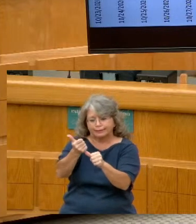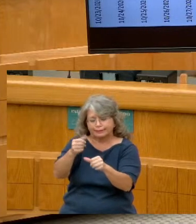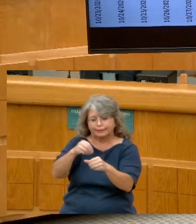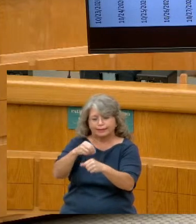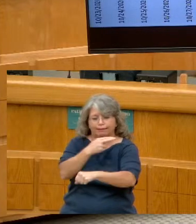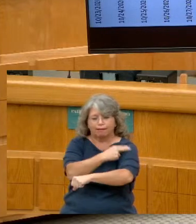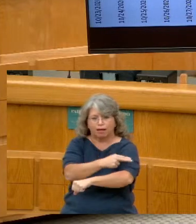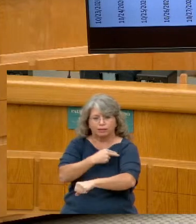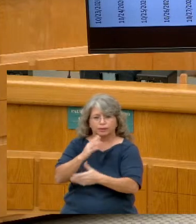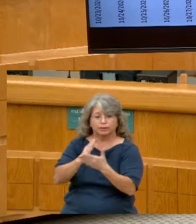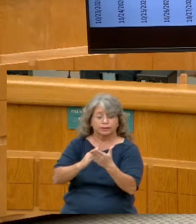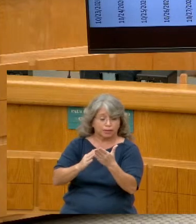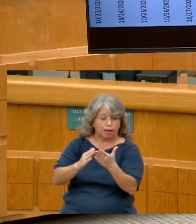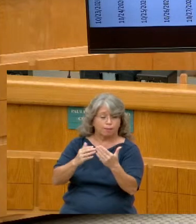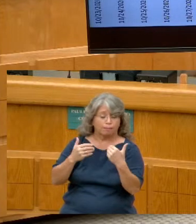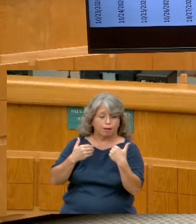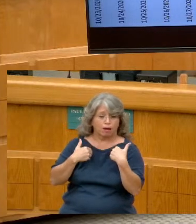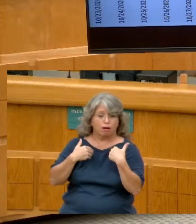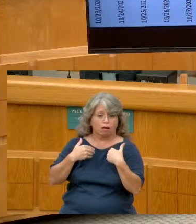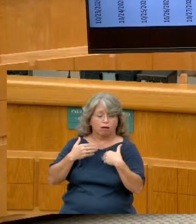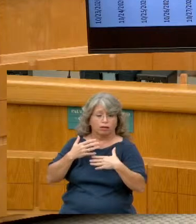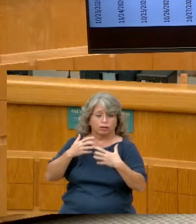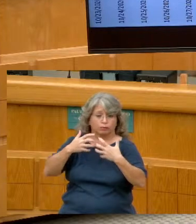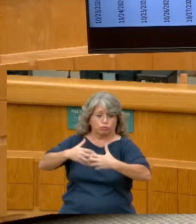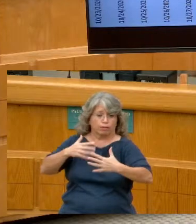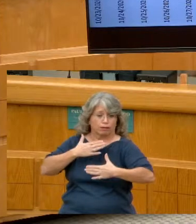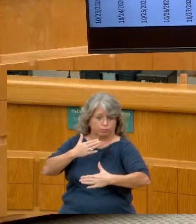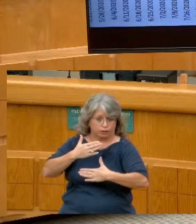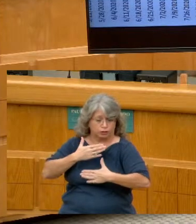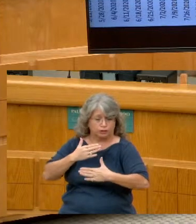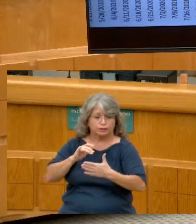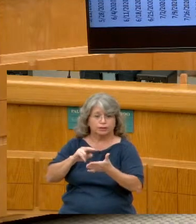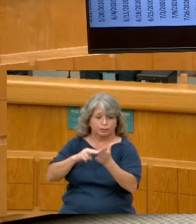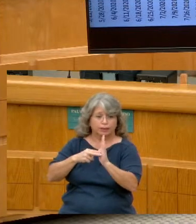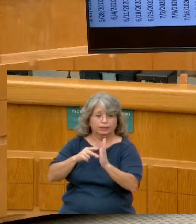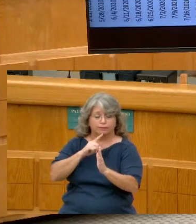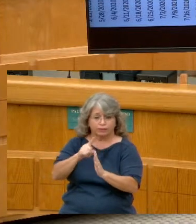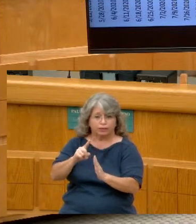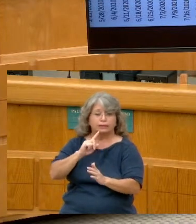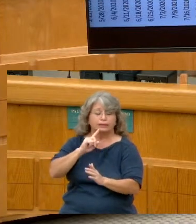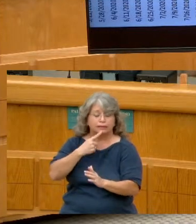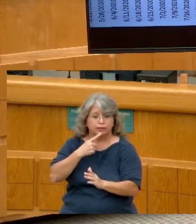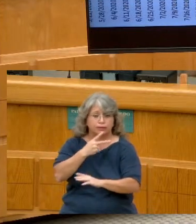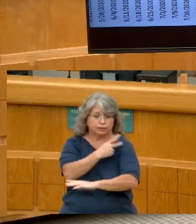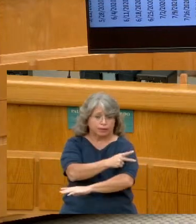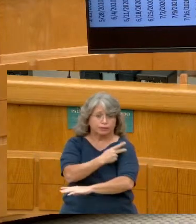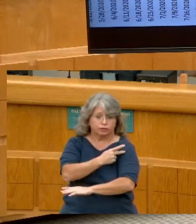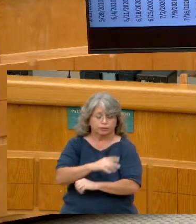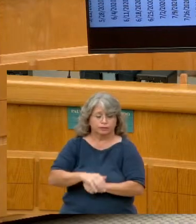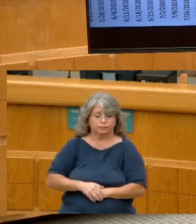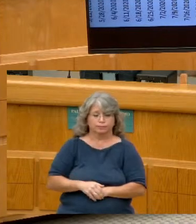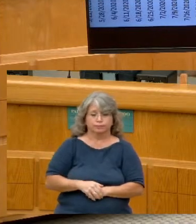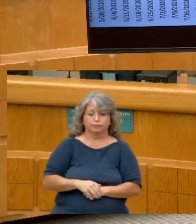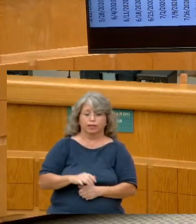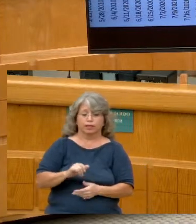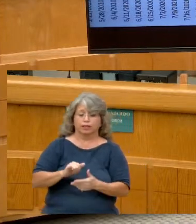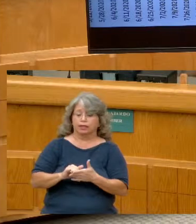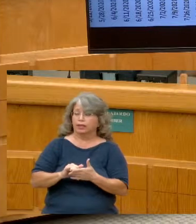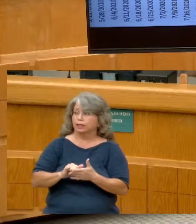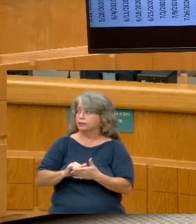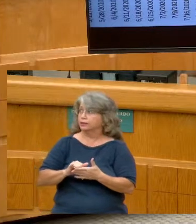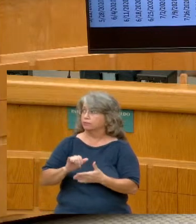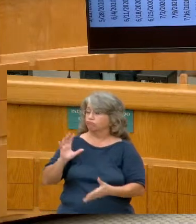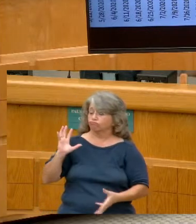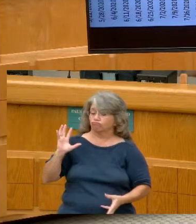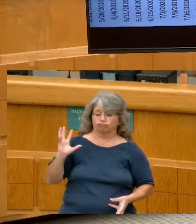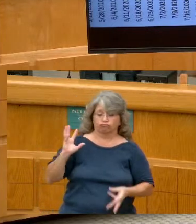and so these are very critical patients. Next slide, please. These are actually cumulative of the